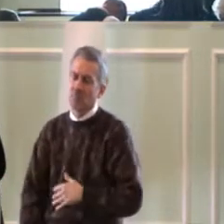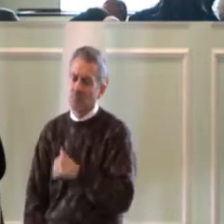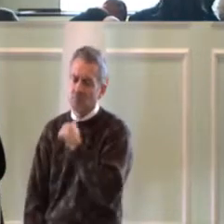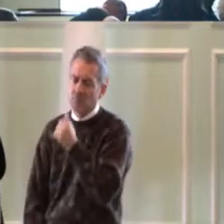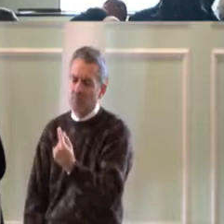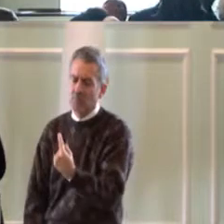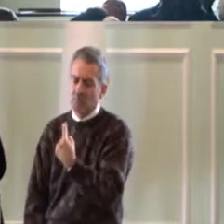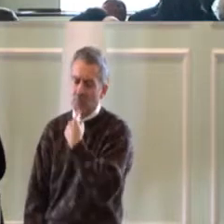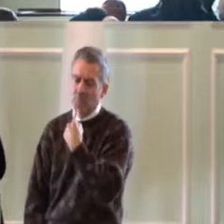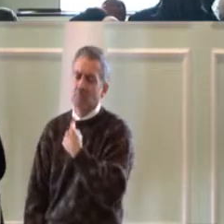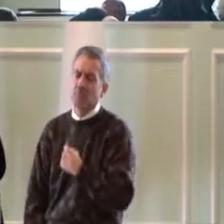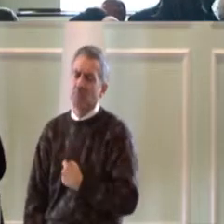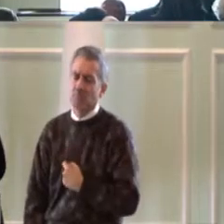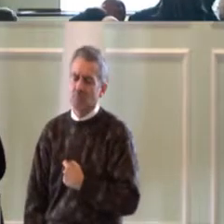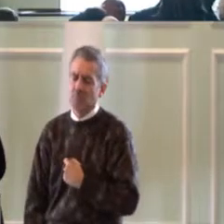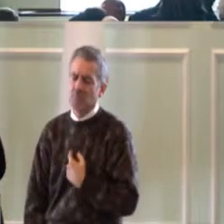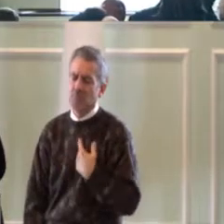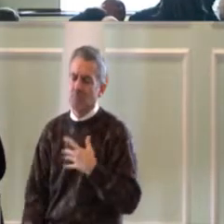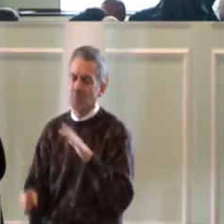Help us to fully trust in you,